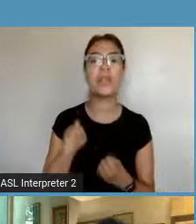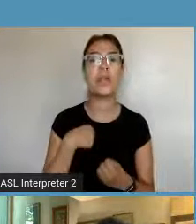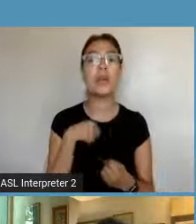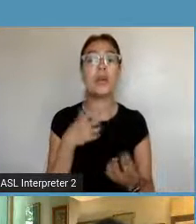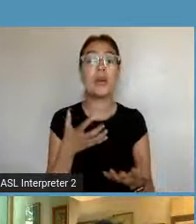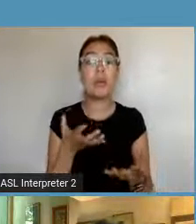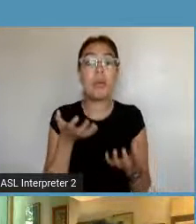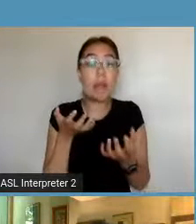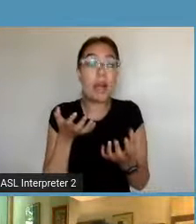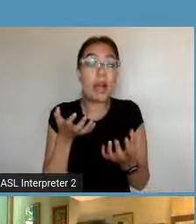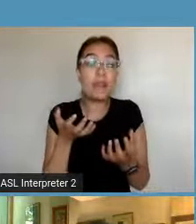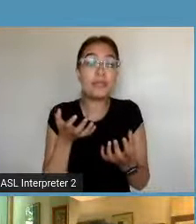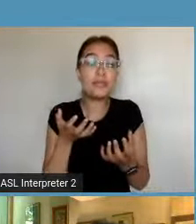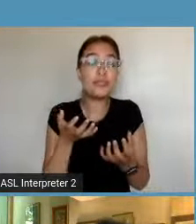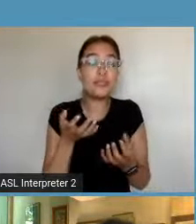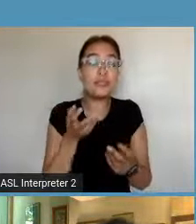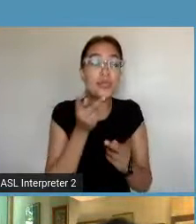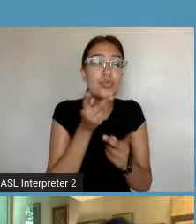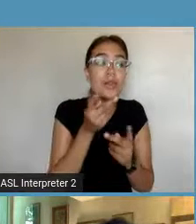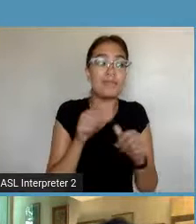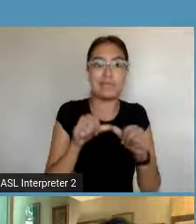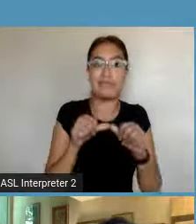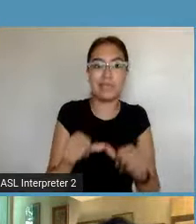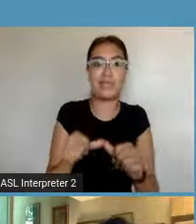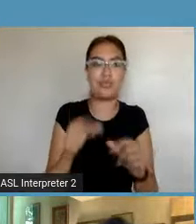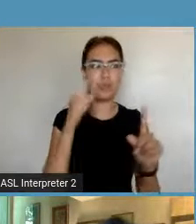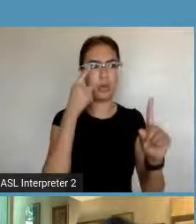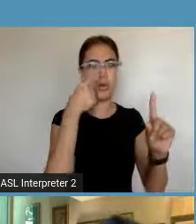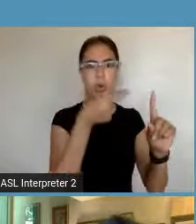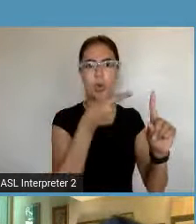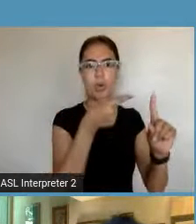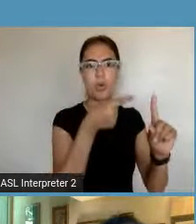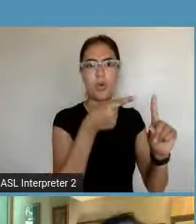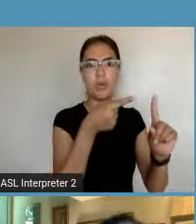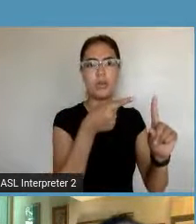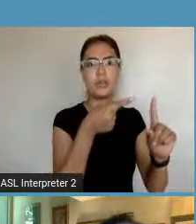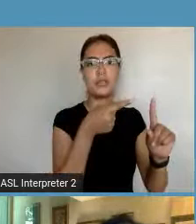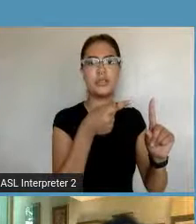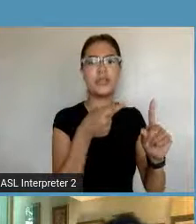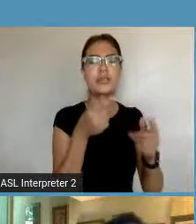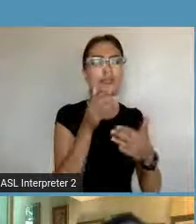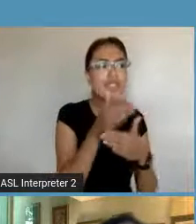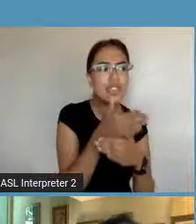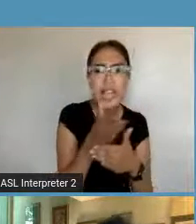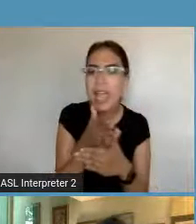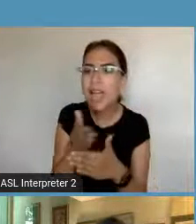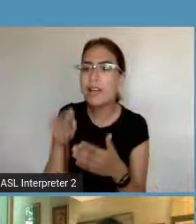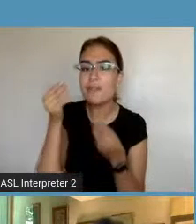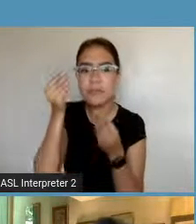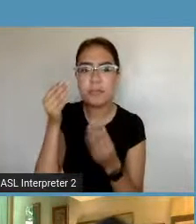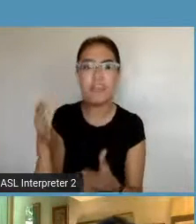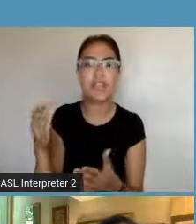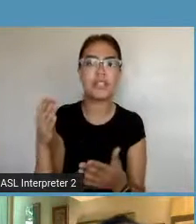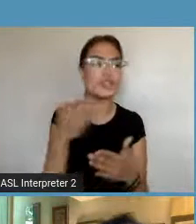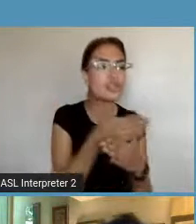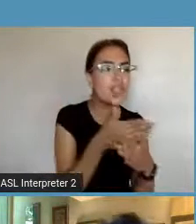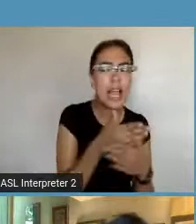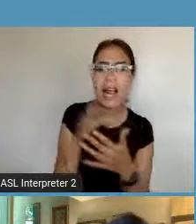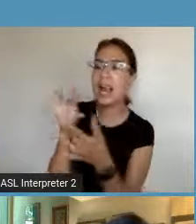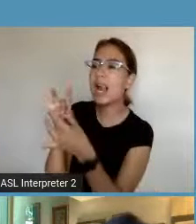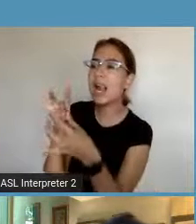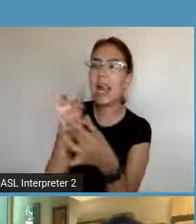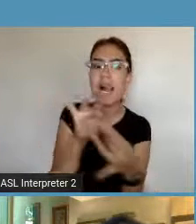in keeping with our mission statements, we want to foster a shared authority and a sense of belonging among scholars, experts, and